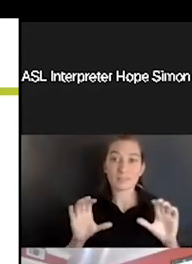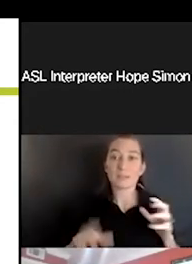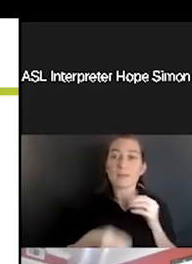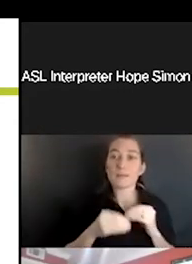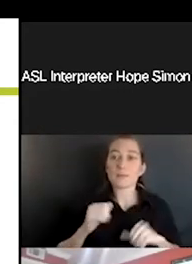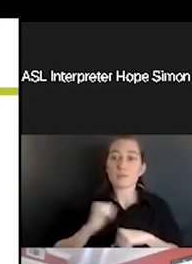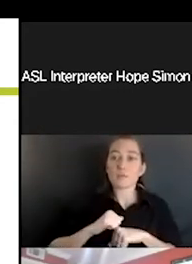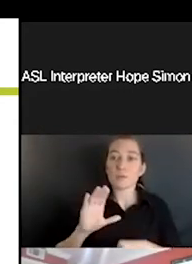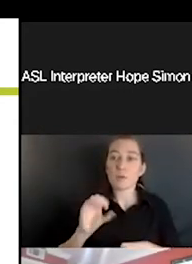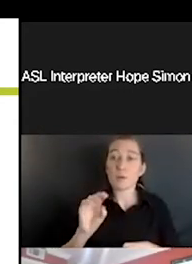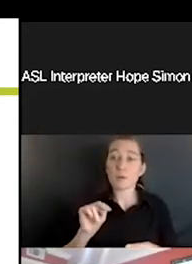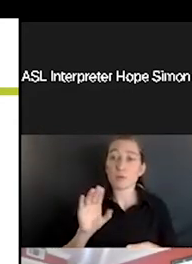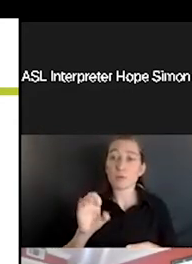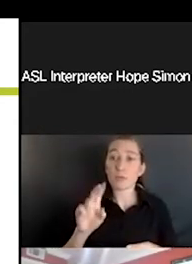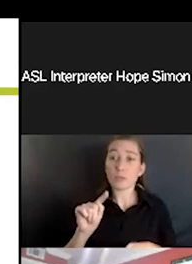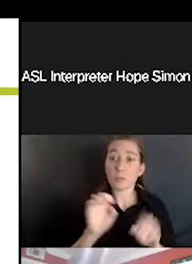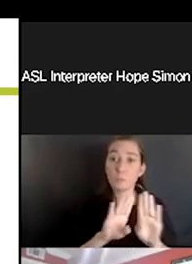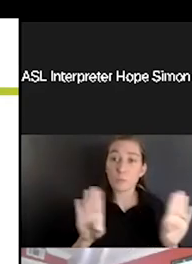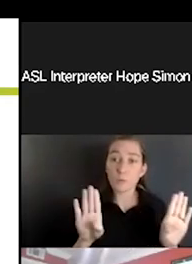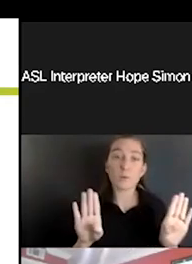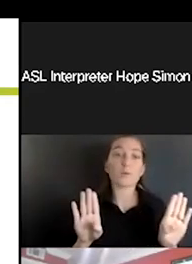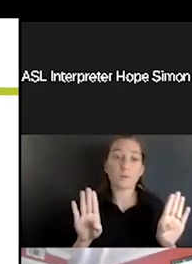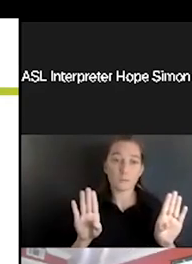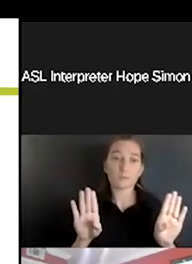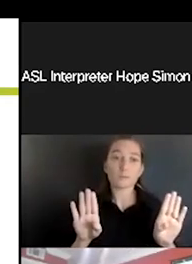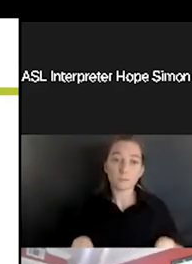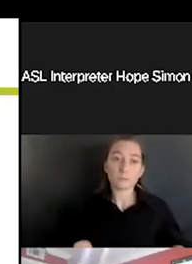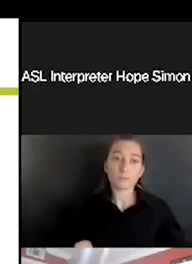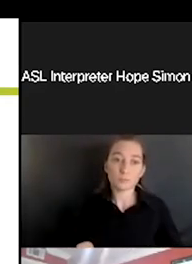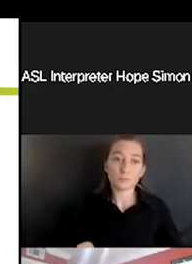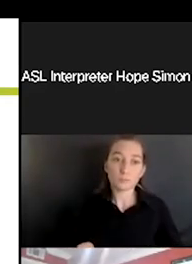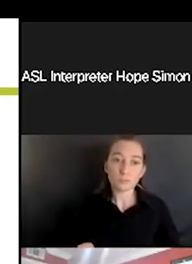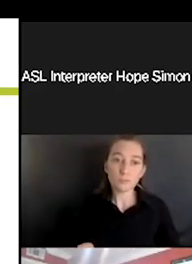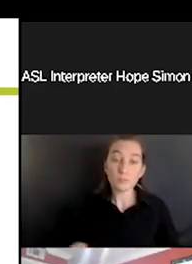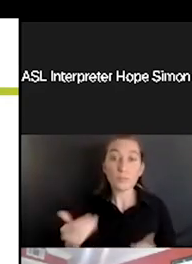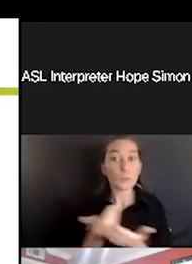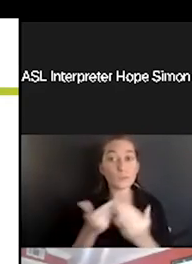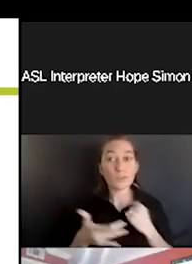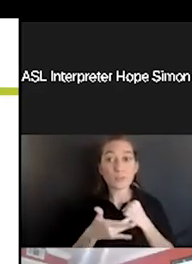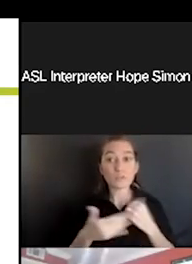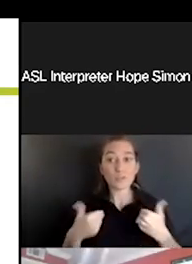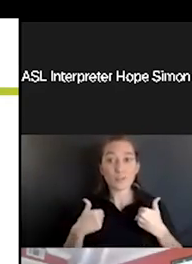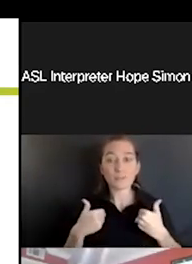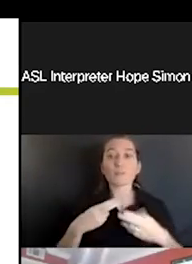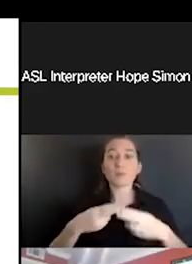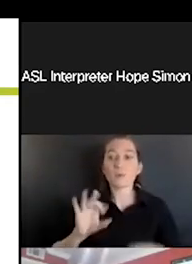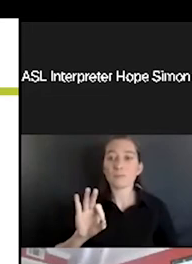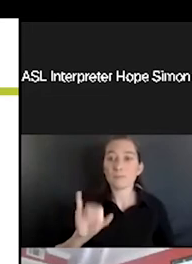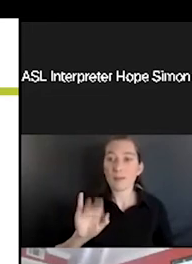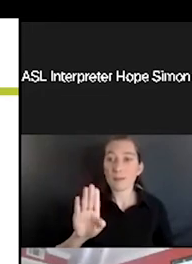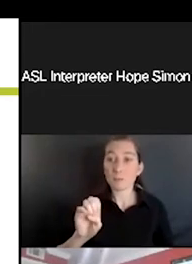have a lot more reinforcement, or we use some new technologies like this fiber wrapping, which make up for the lack